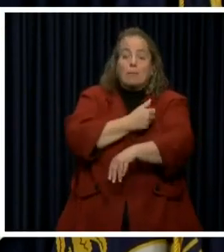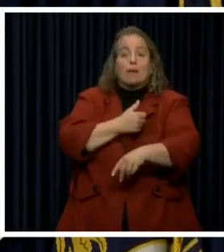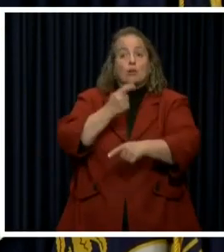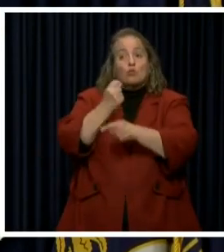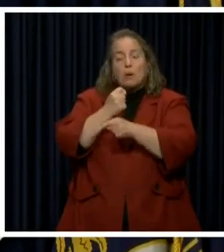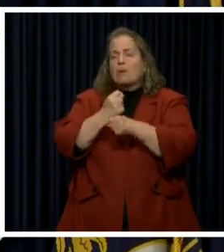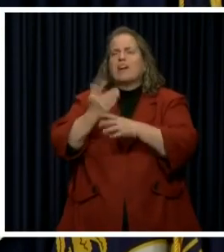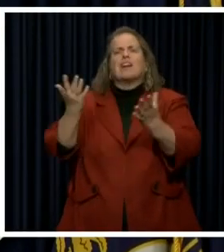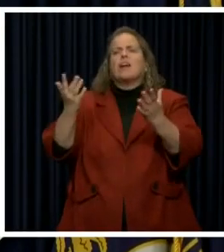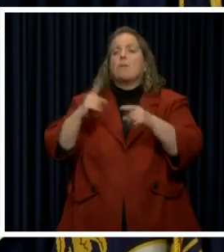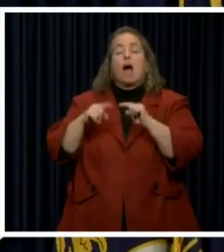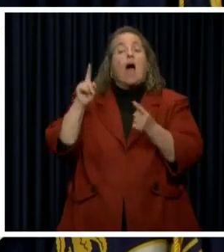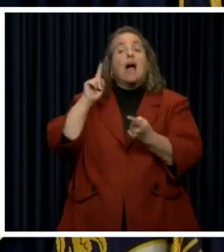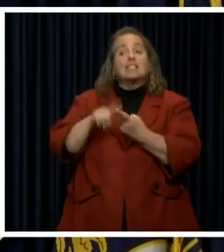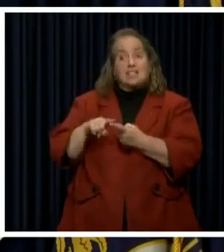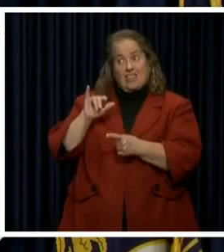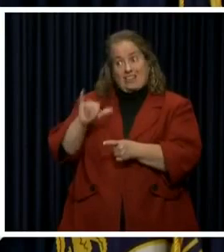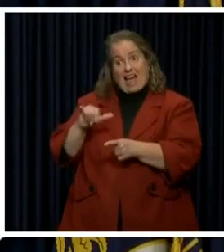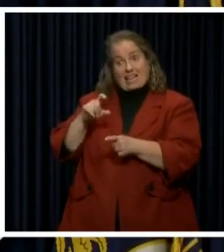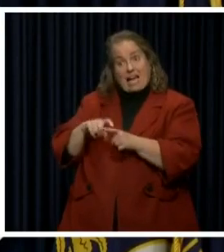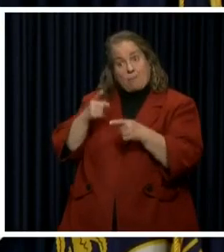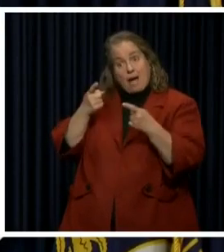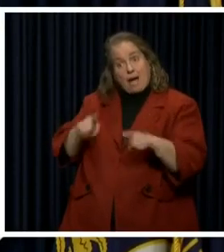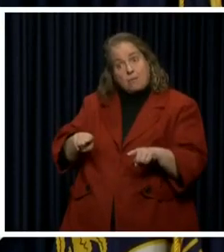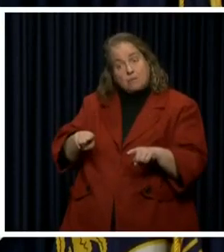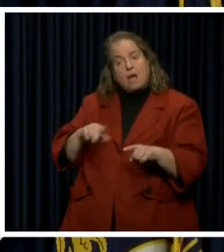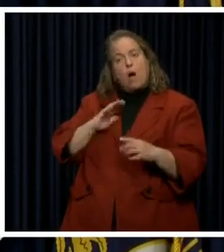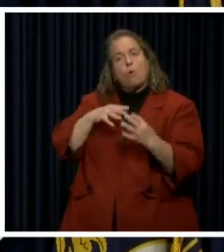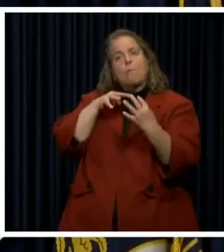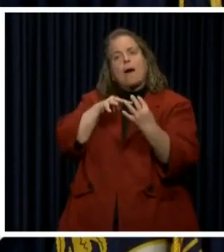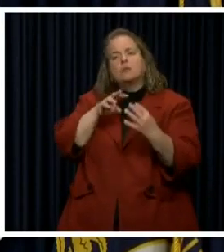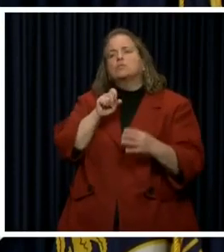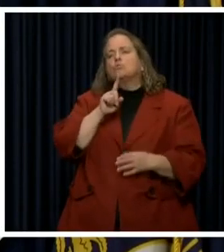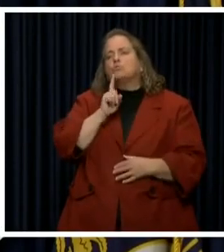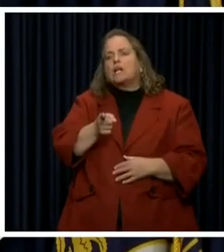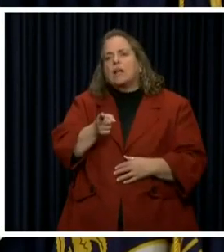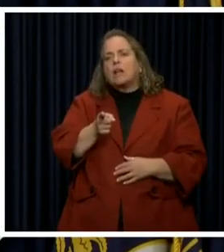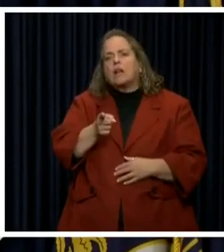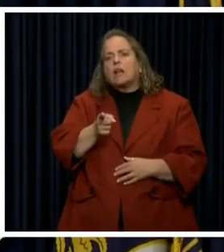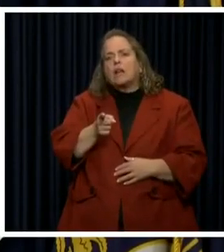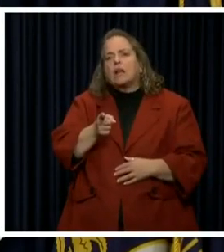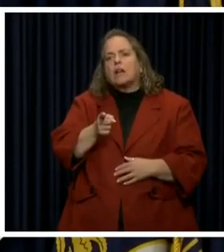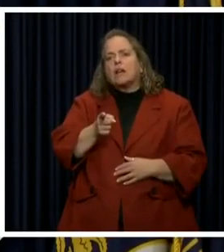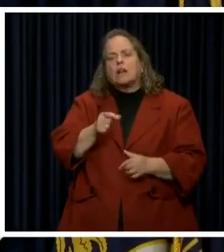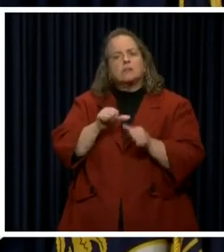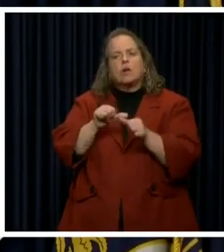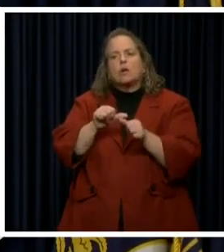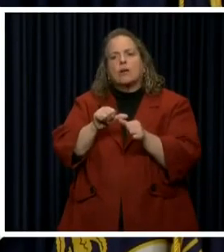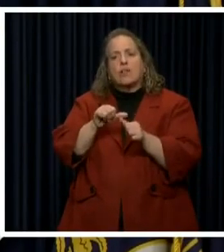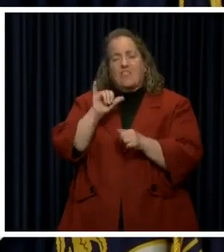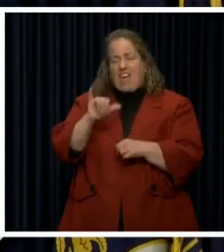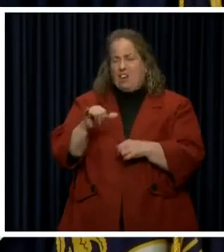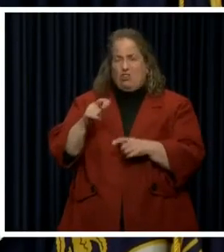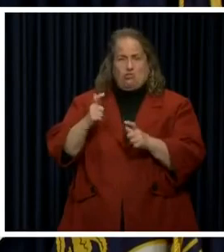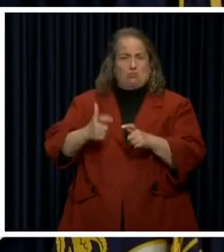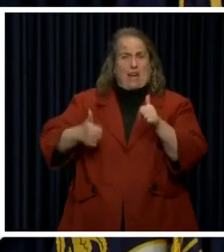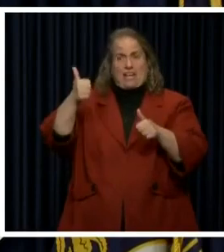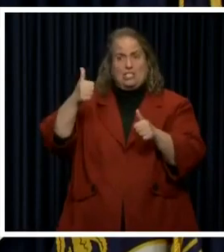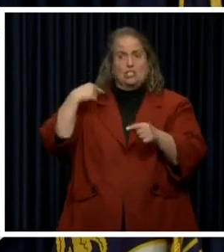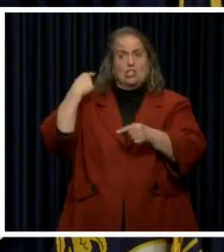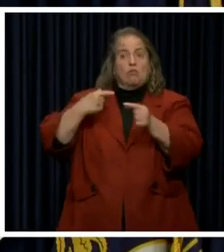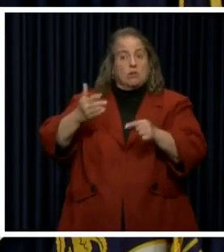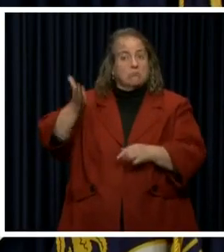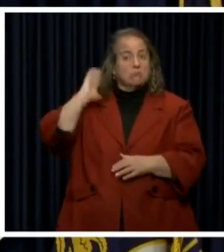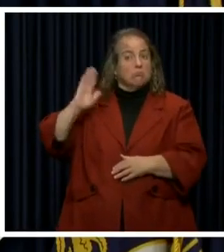very real. Our battle and our war is still ongoing. Remember that Greatest Generation? It wasn't a 2-month or a 3-month